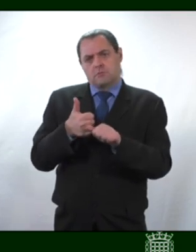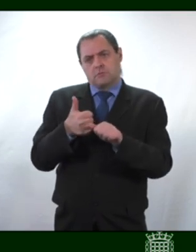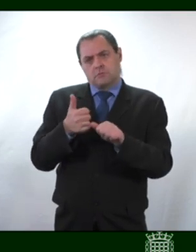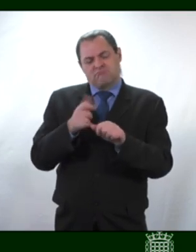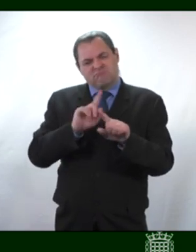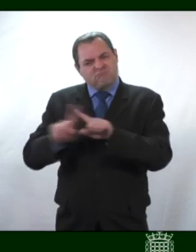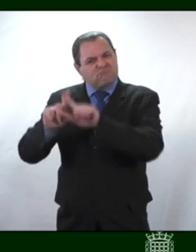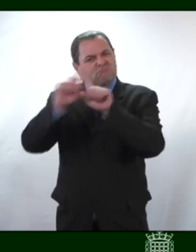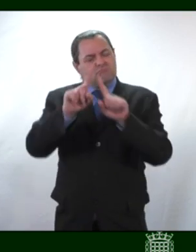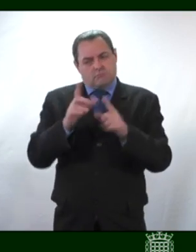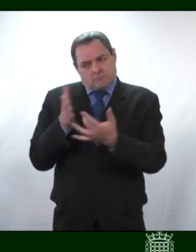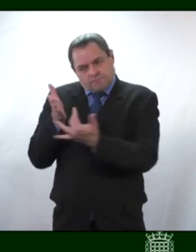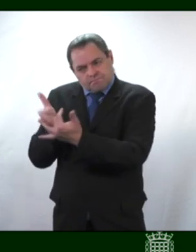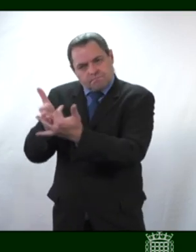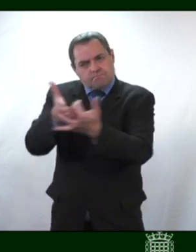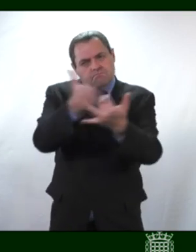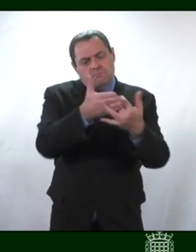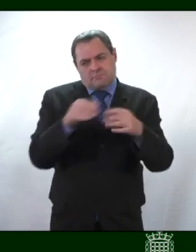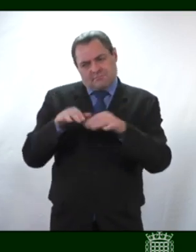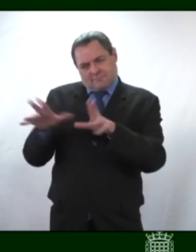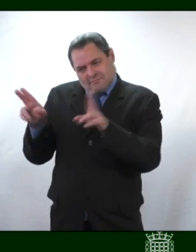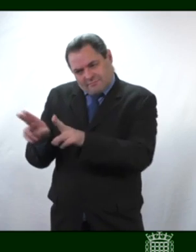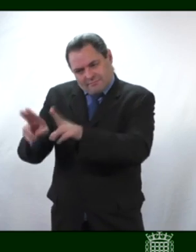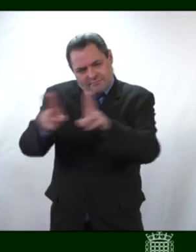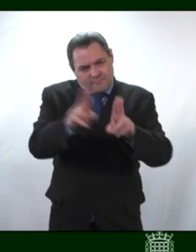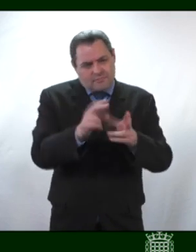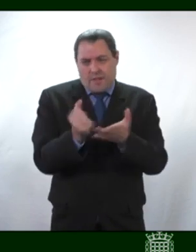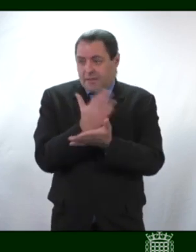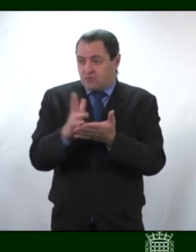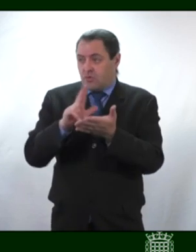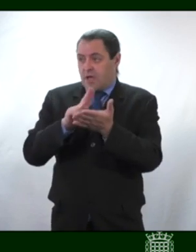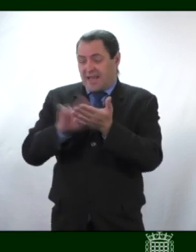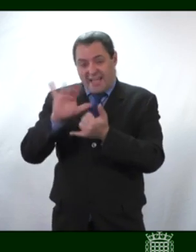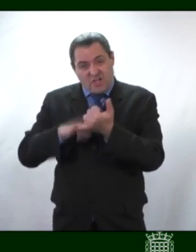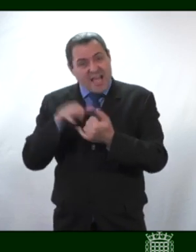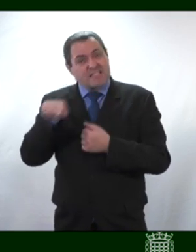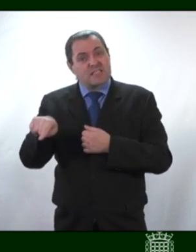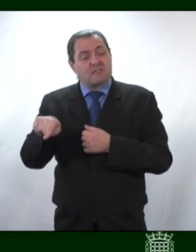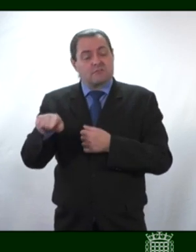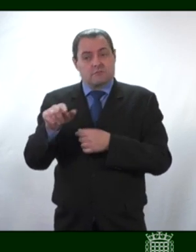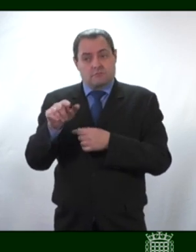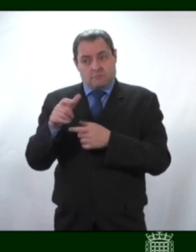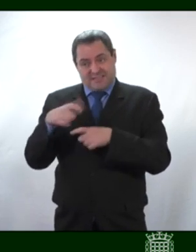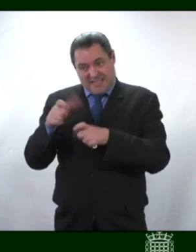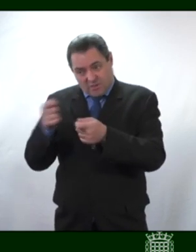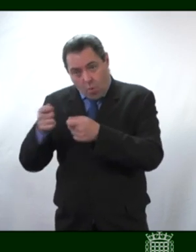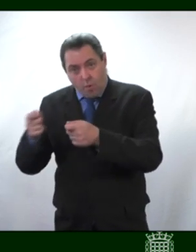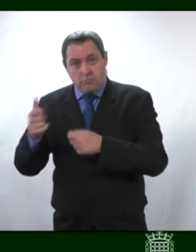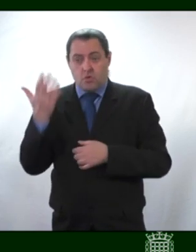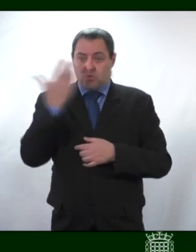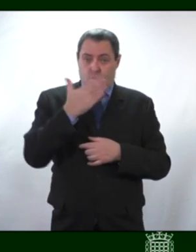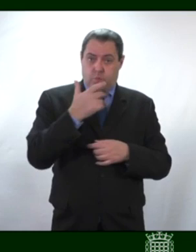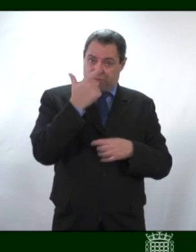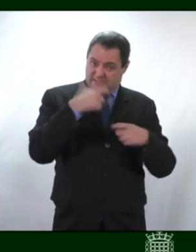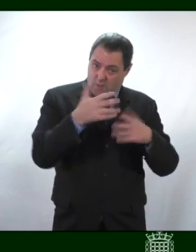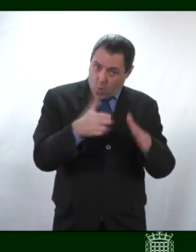virus whilst protecting the NHS and schools and supporting the economy as much